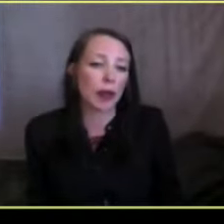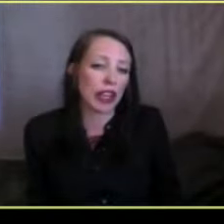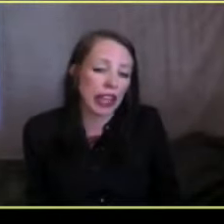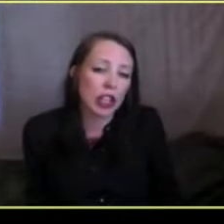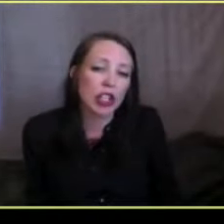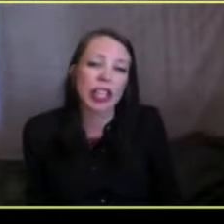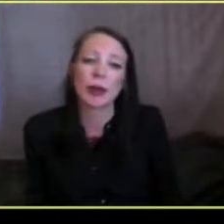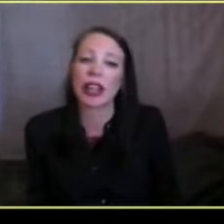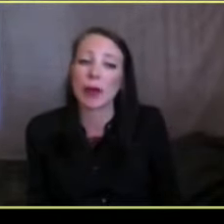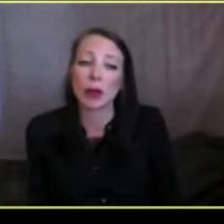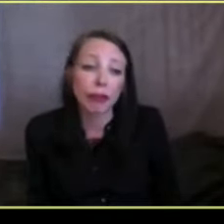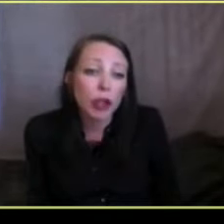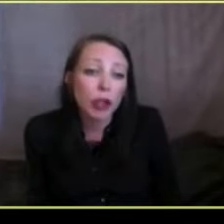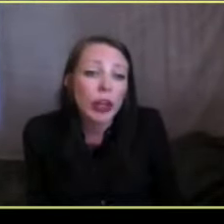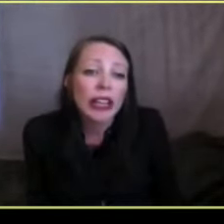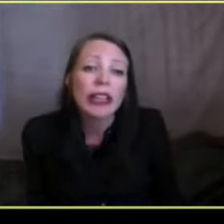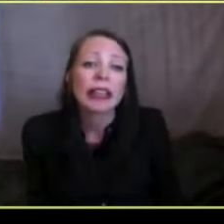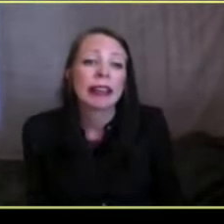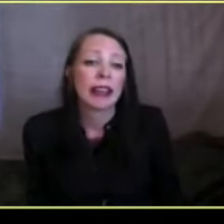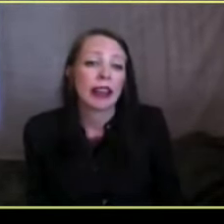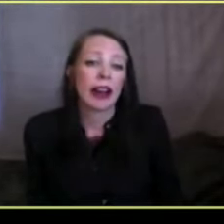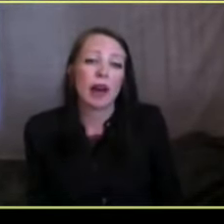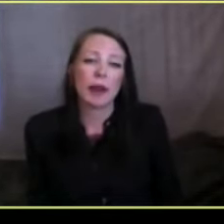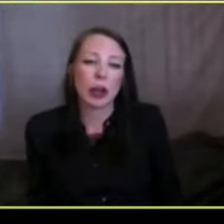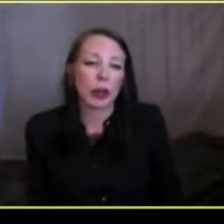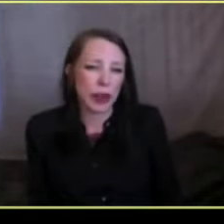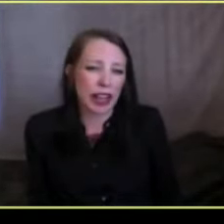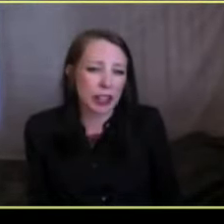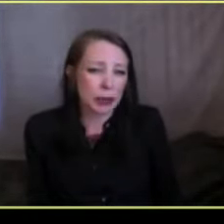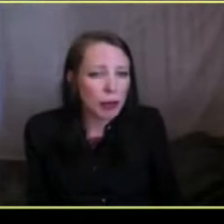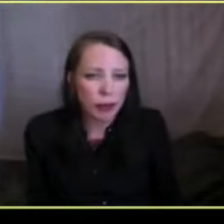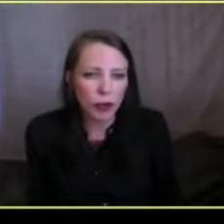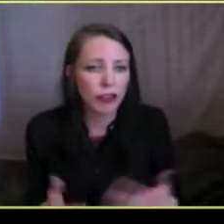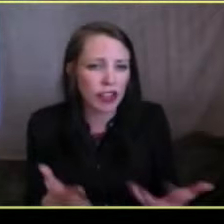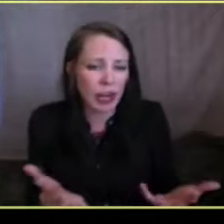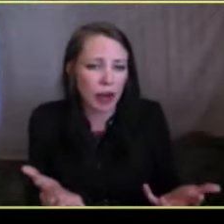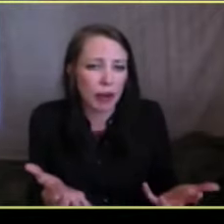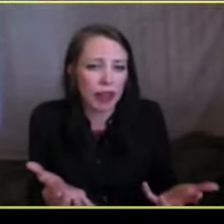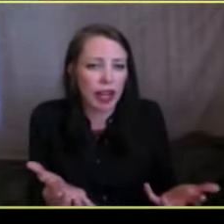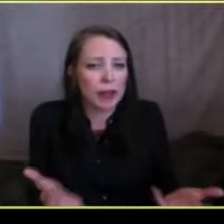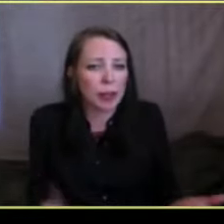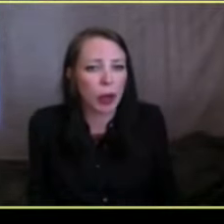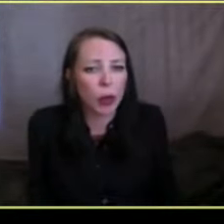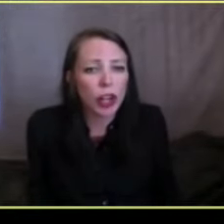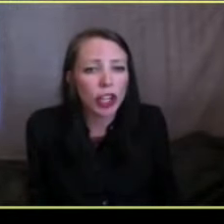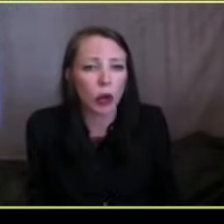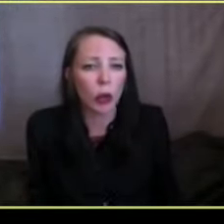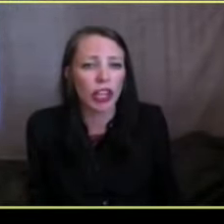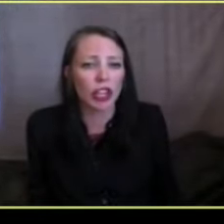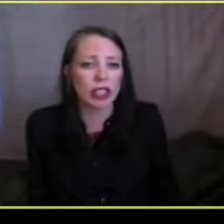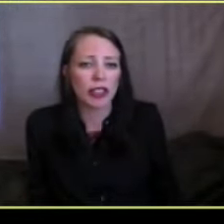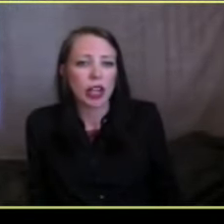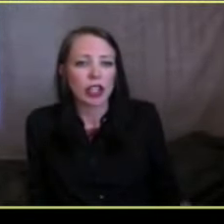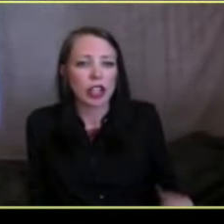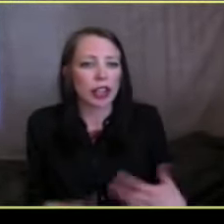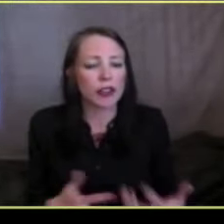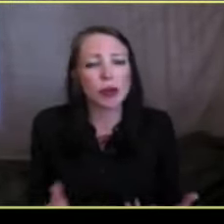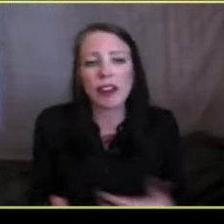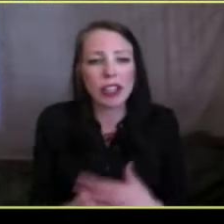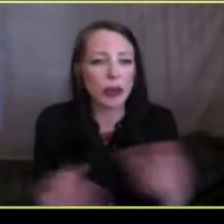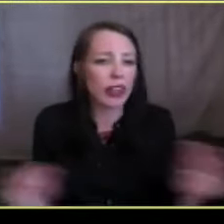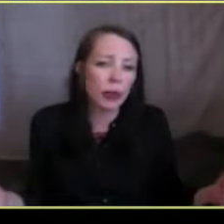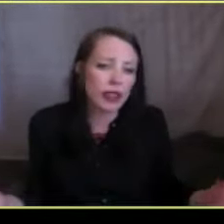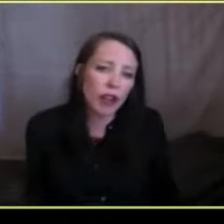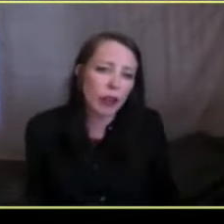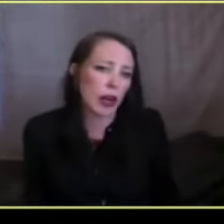Our communication has been a lot more fluid. You know, because we had some problems before. If there's any problem that comes up at work, you know, we can just talk to the